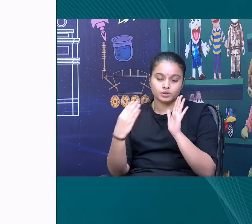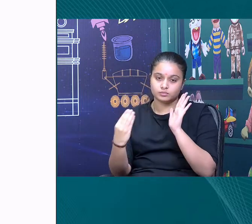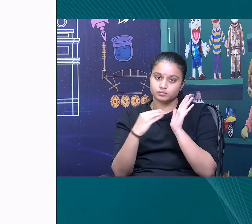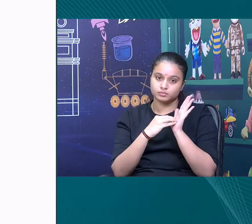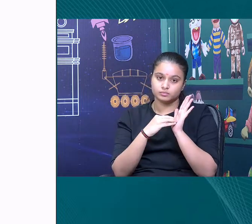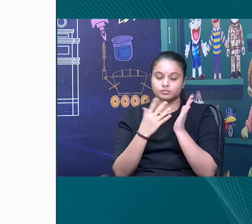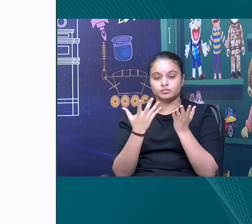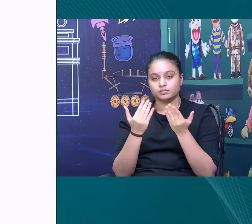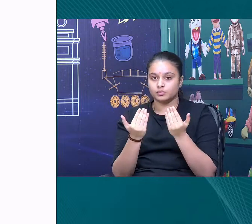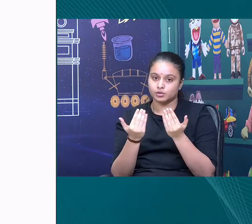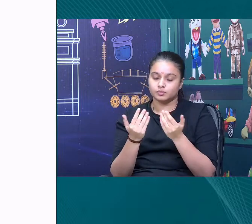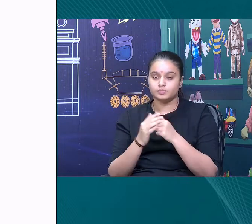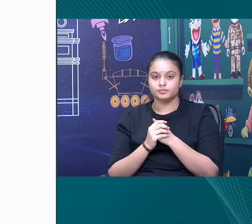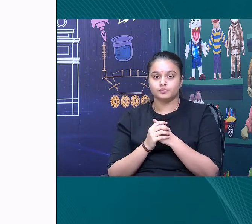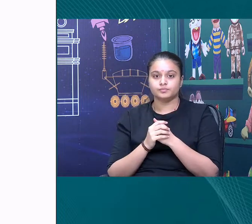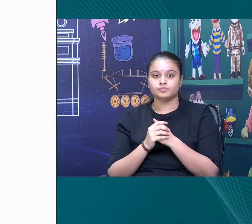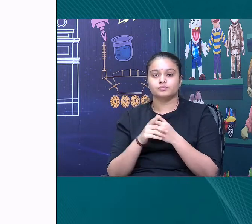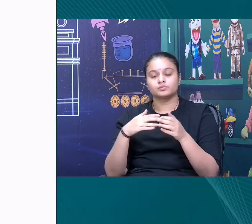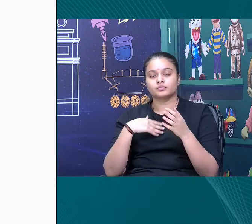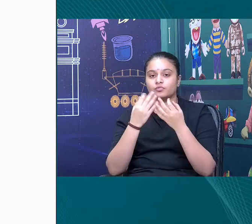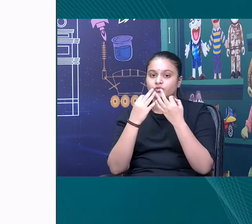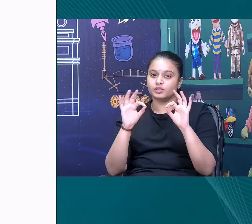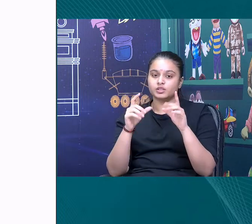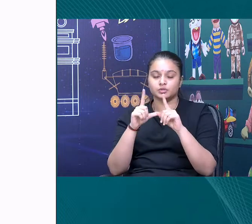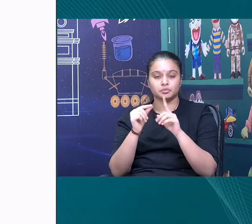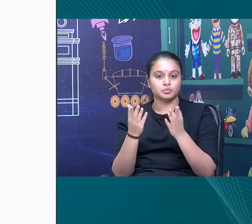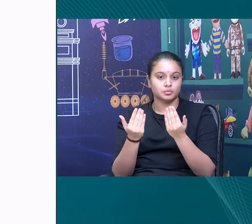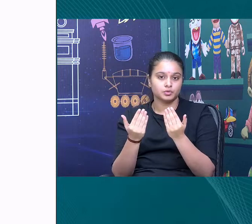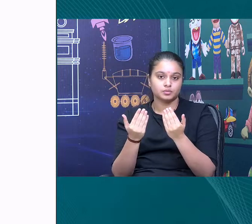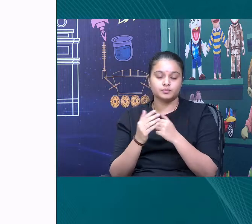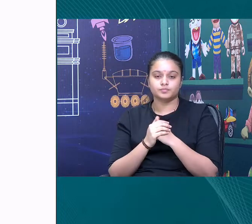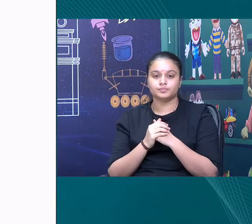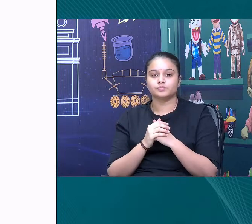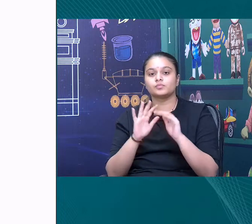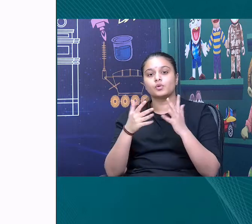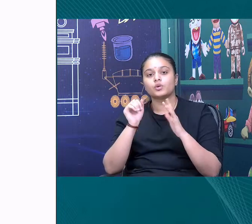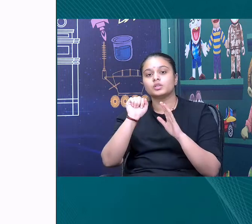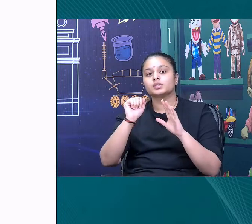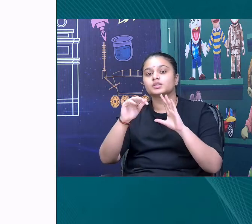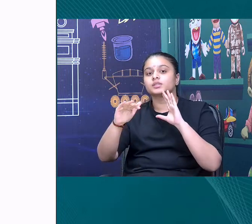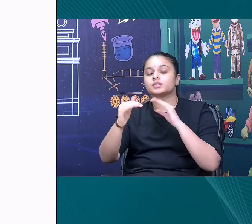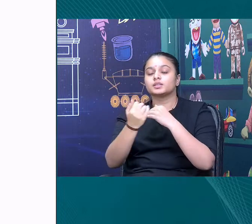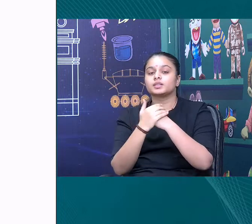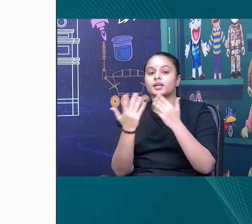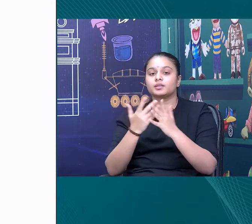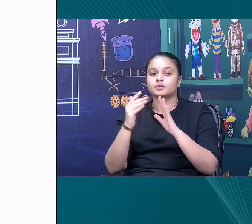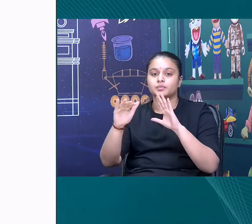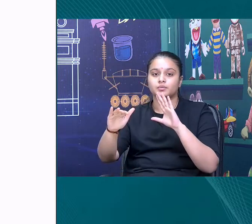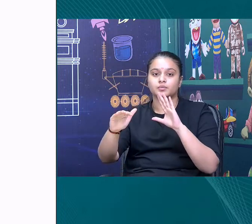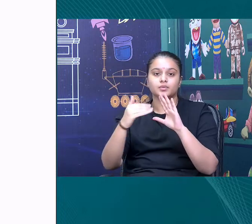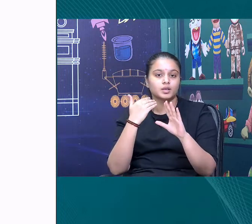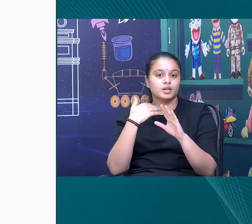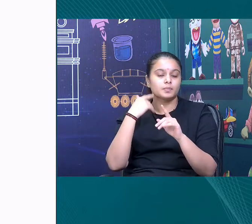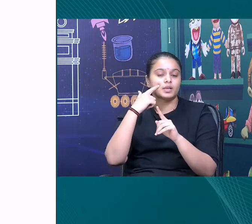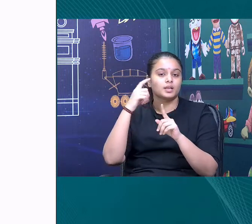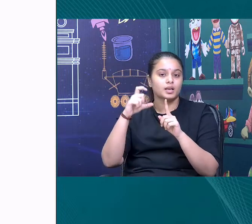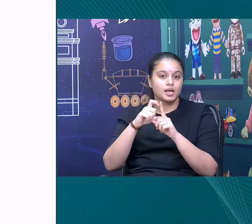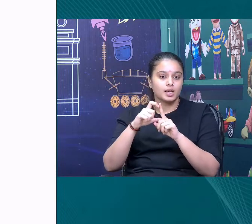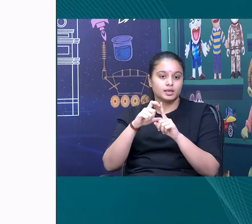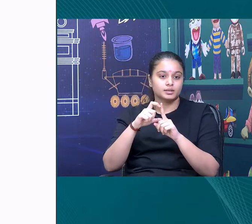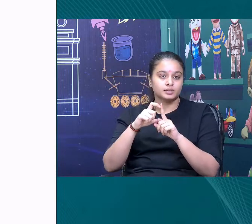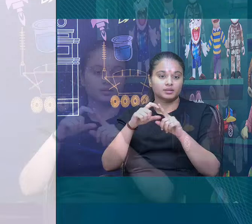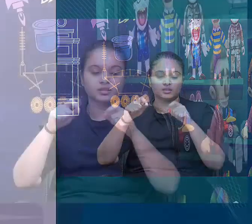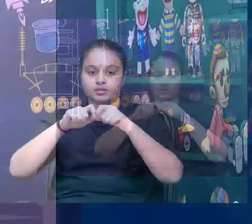your photo, you can paste it. You are free to do that as well, and you have to send this homework on our mail ID, which